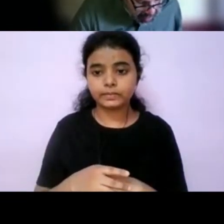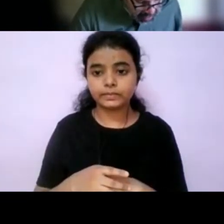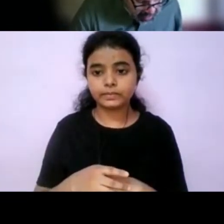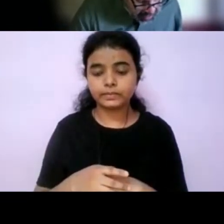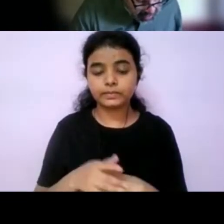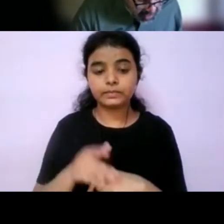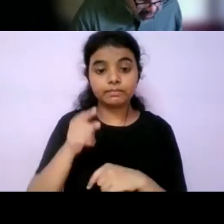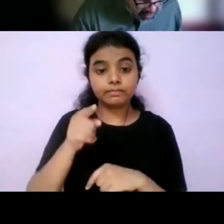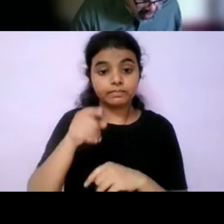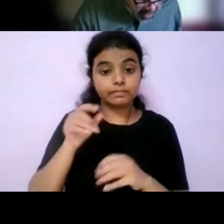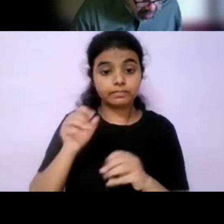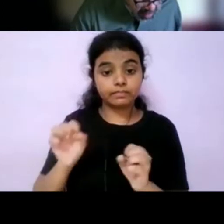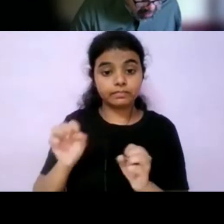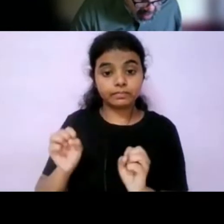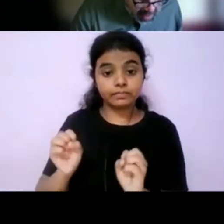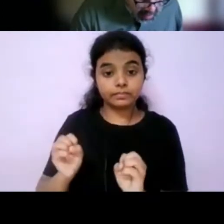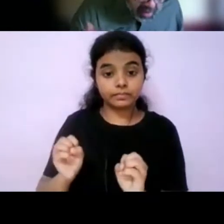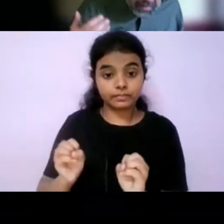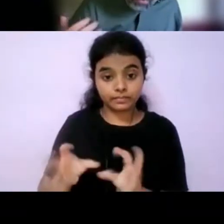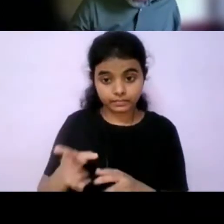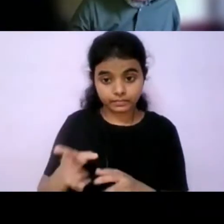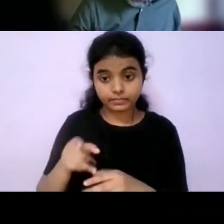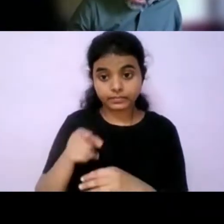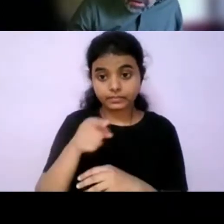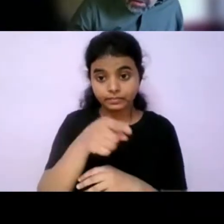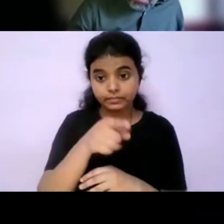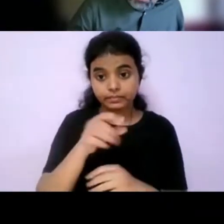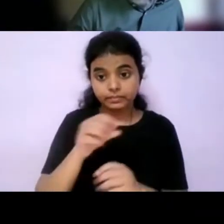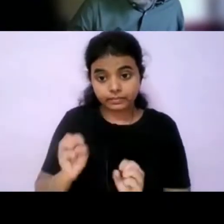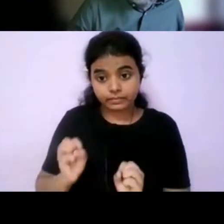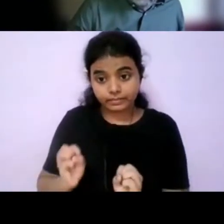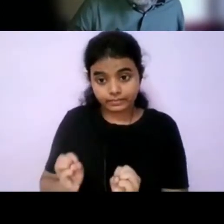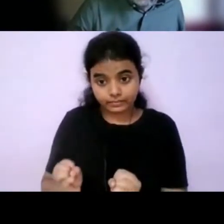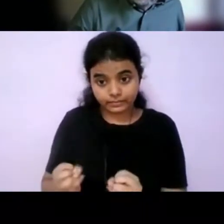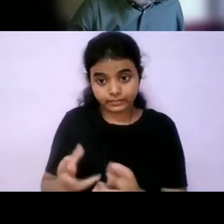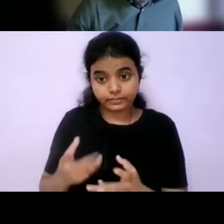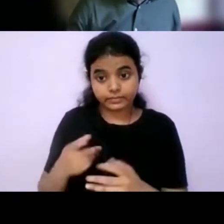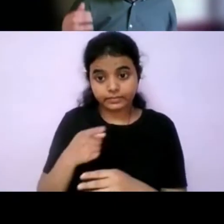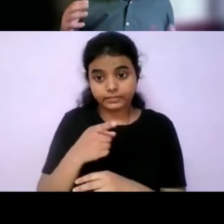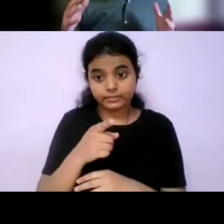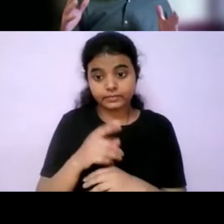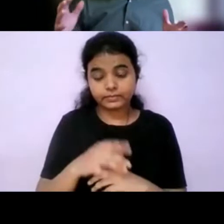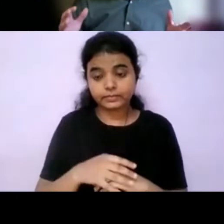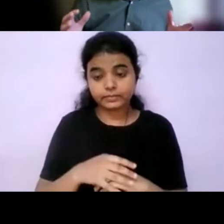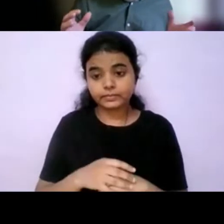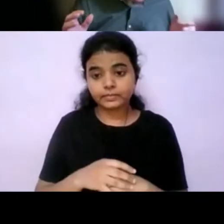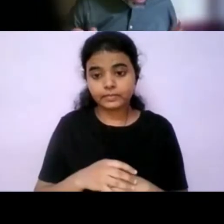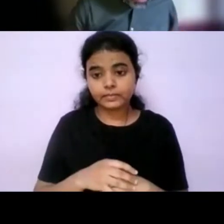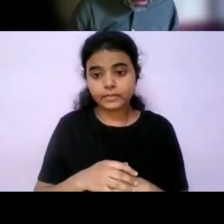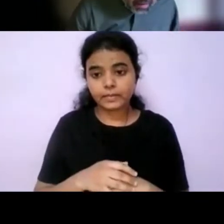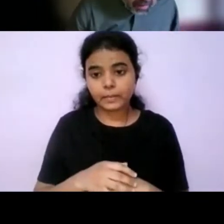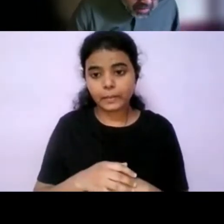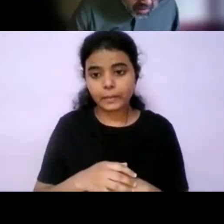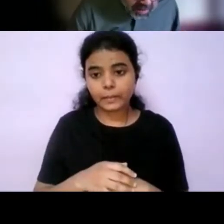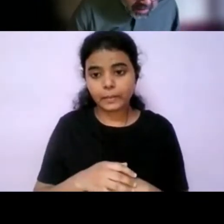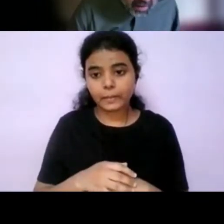we've got this sort of shift as things moved. We moved through, I think that the social model of disability is there's a real sense